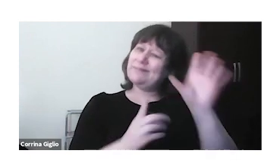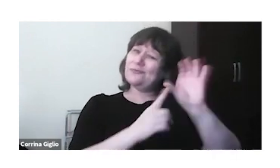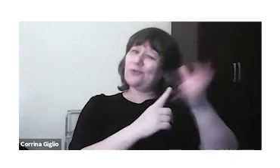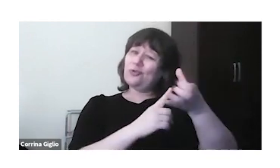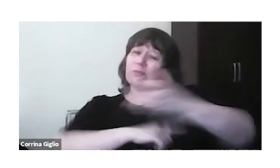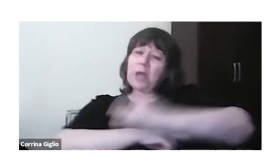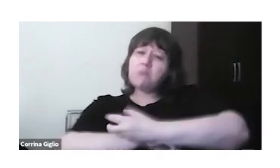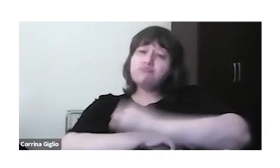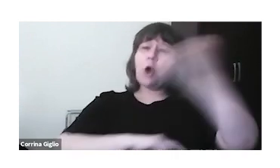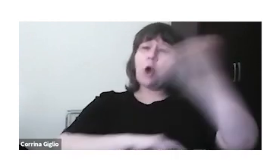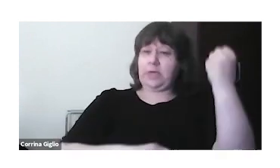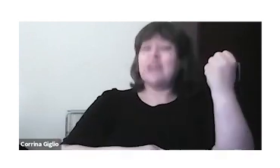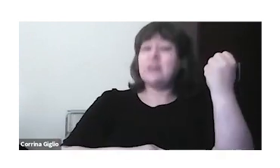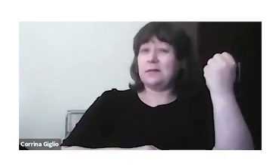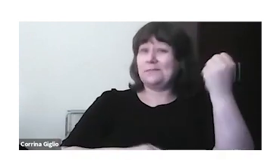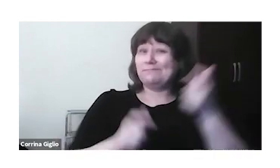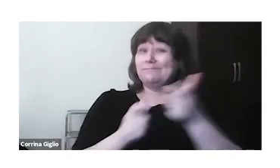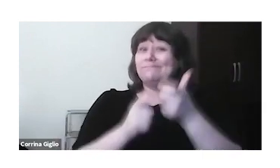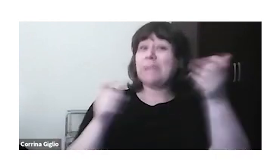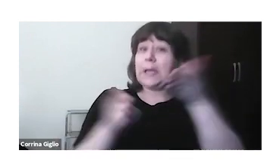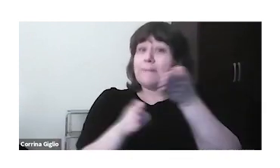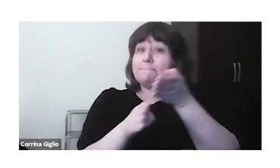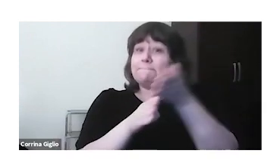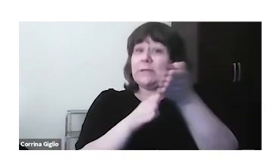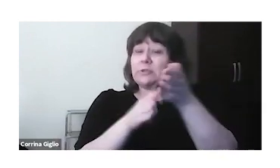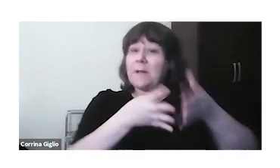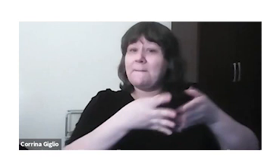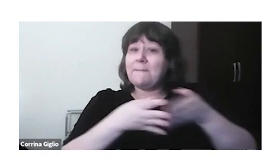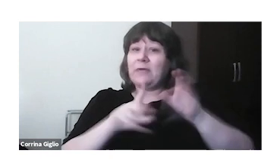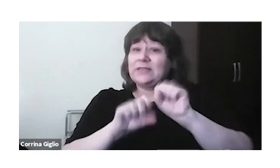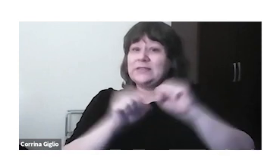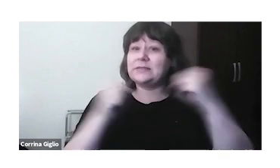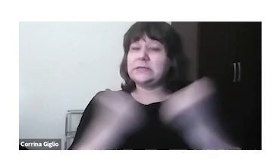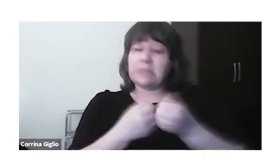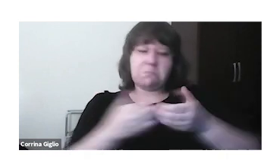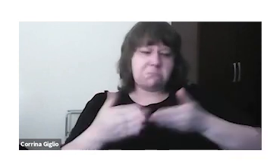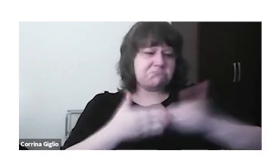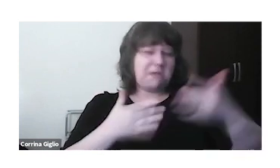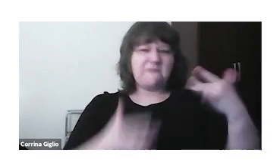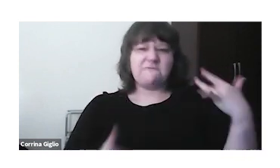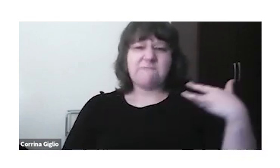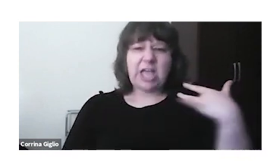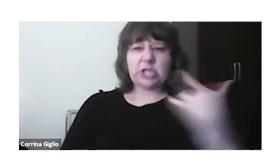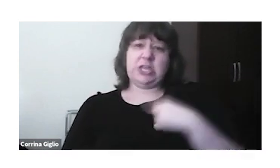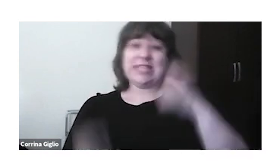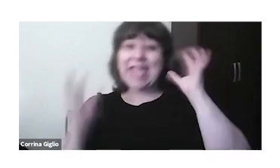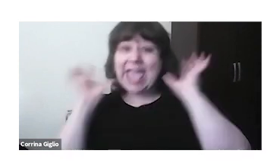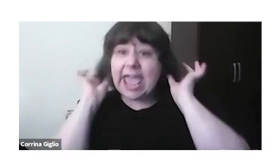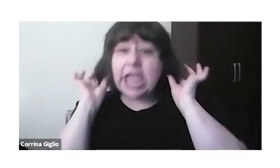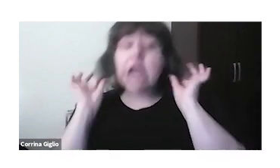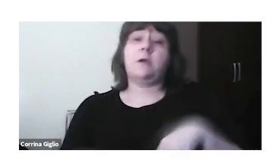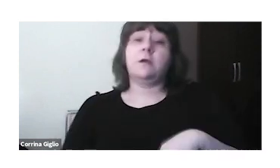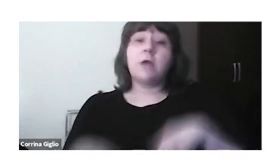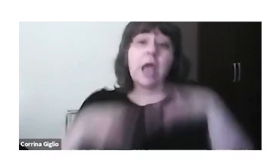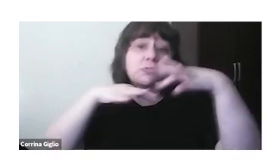appropriated within larger mainstream American society, whether it's fashion trends, hair trends, makeup trends, jewelry